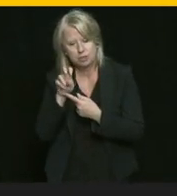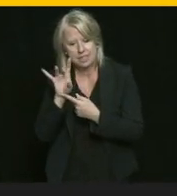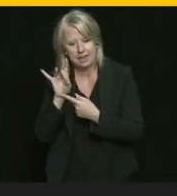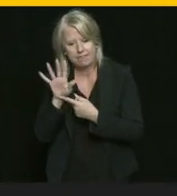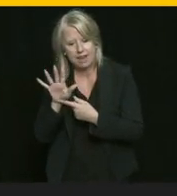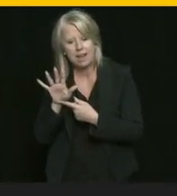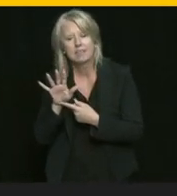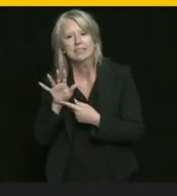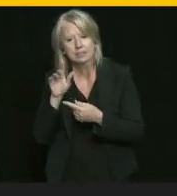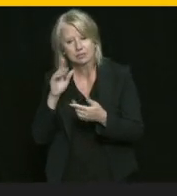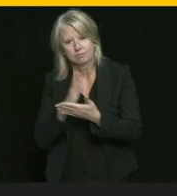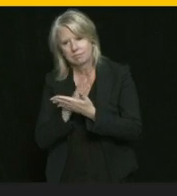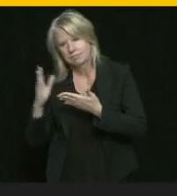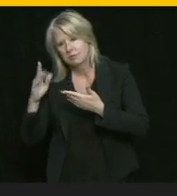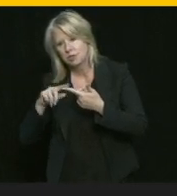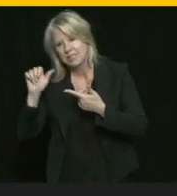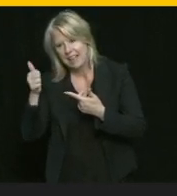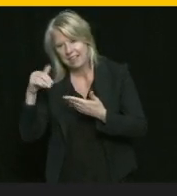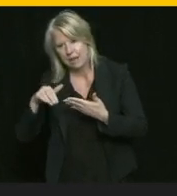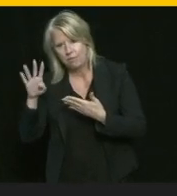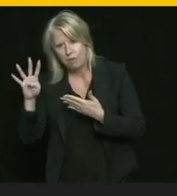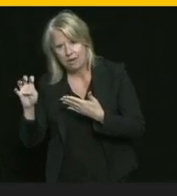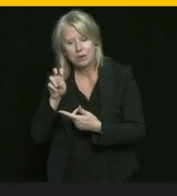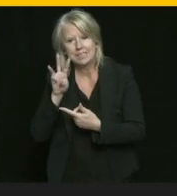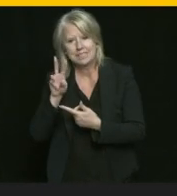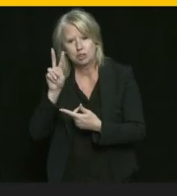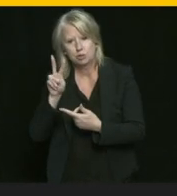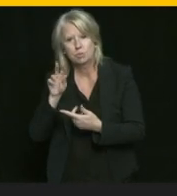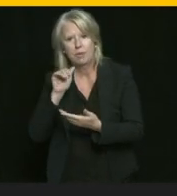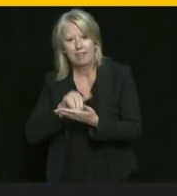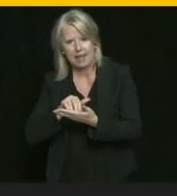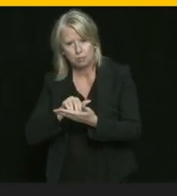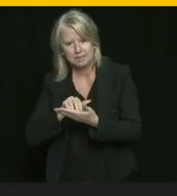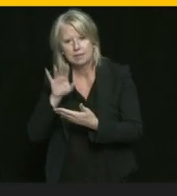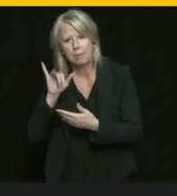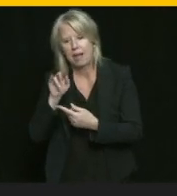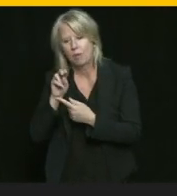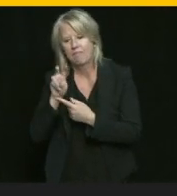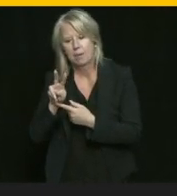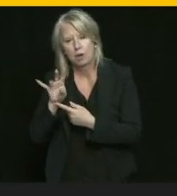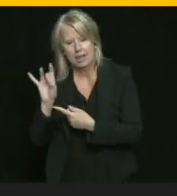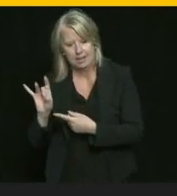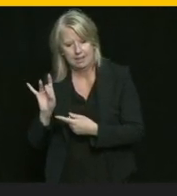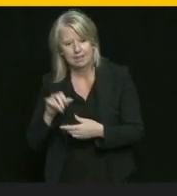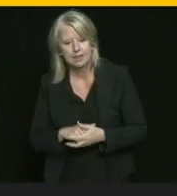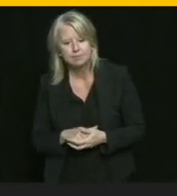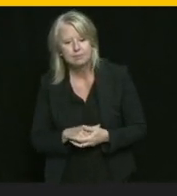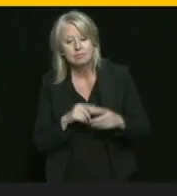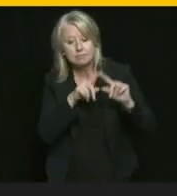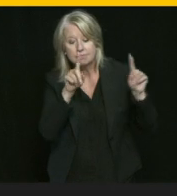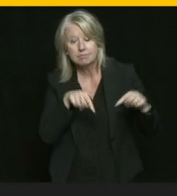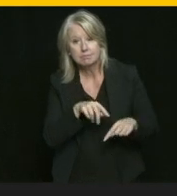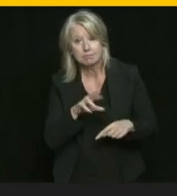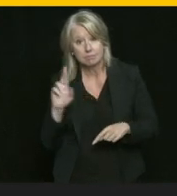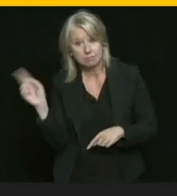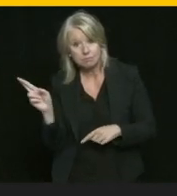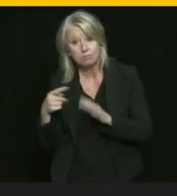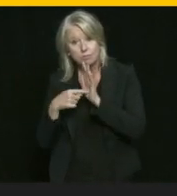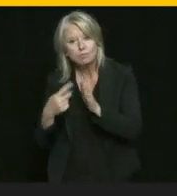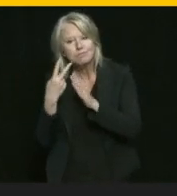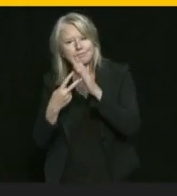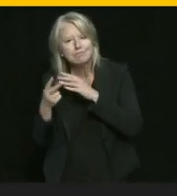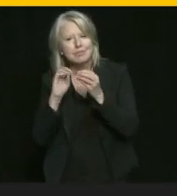to 10,400. Slide 13. By November 8th. The graph on the right shows the predicted number of deaths